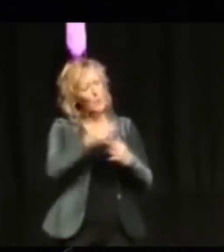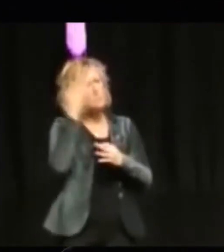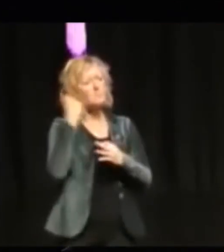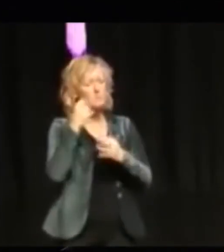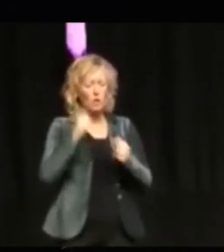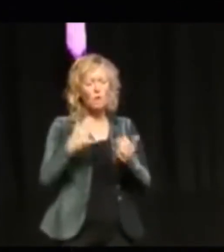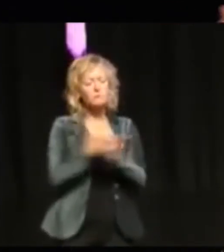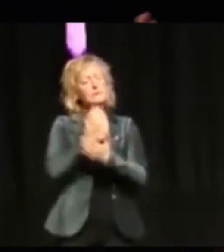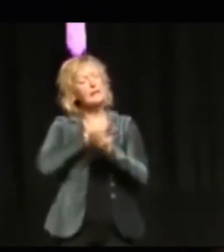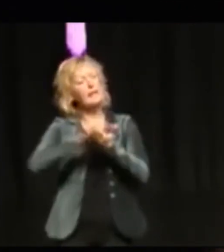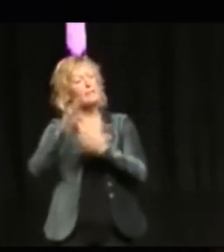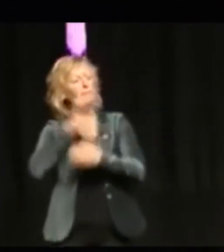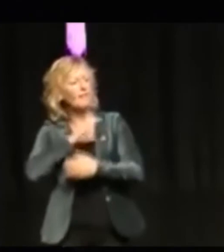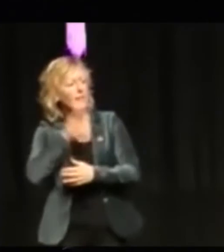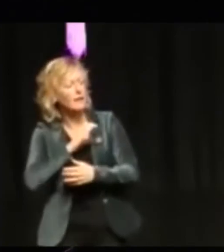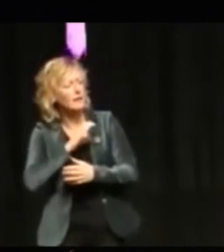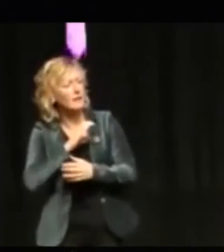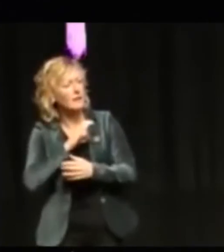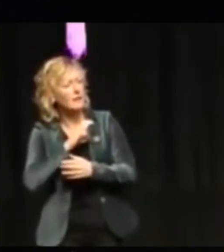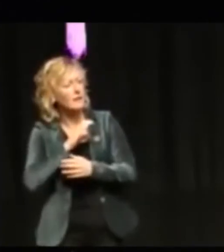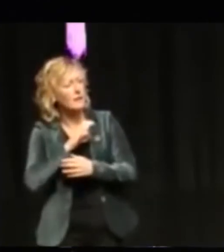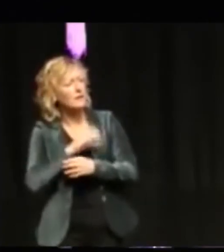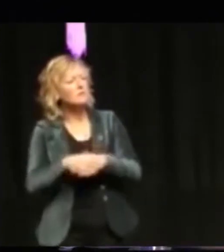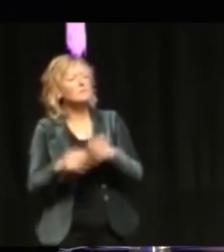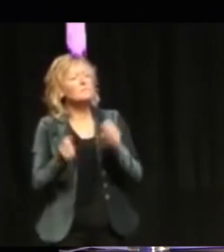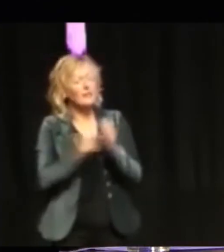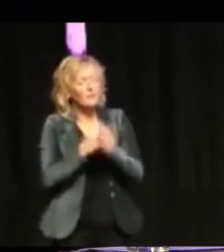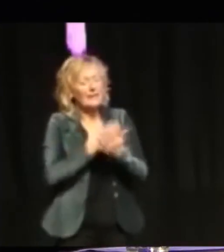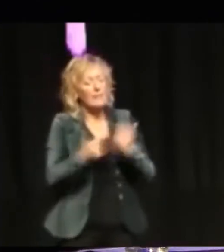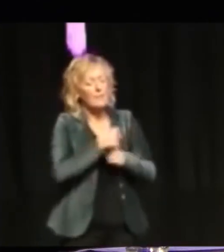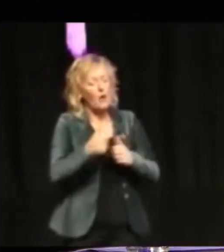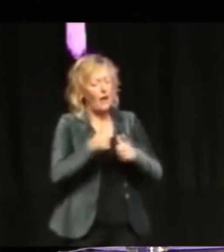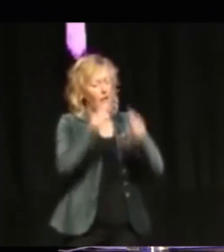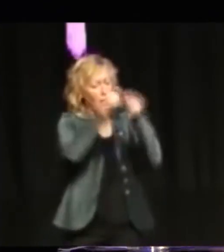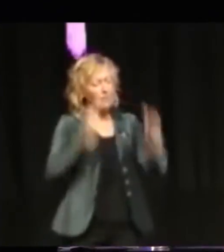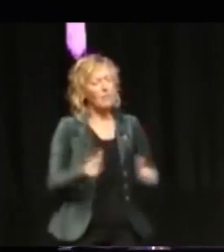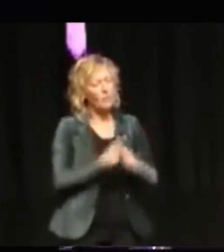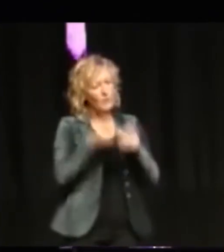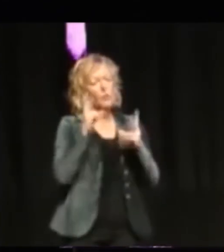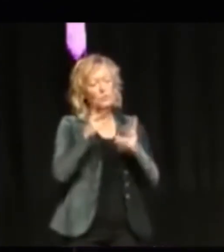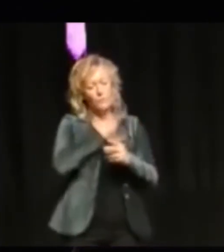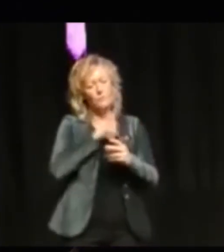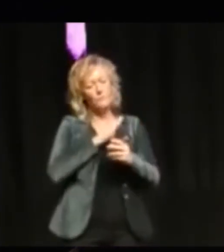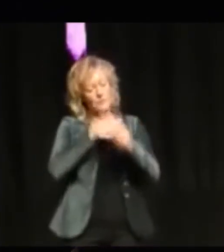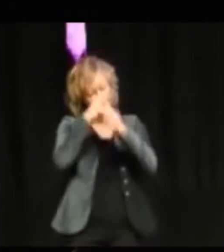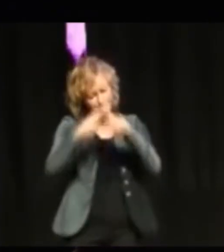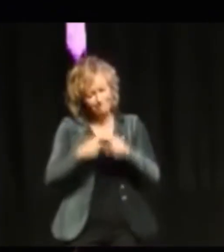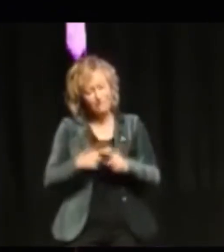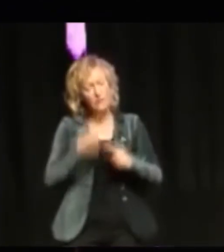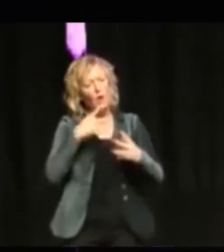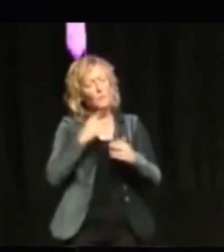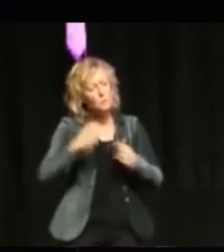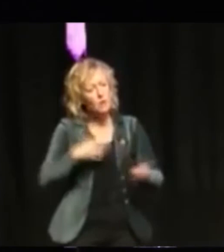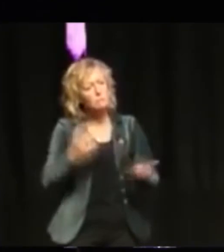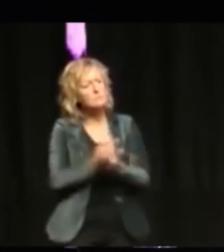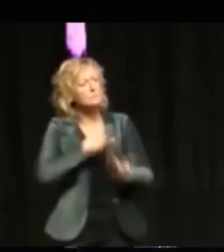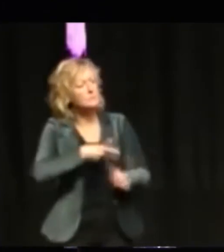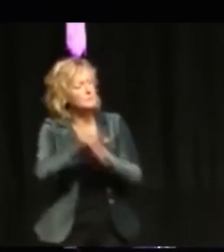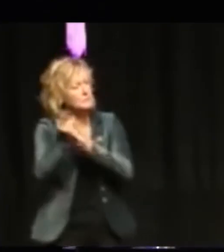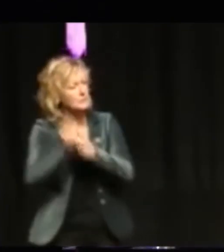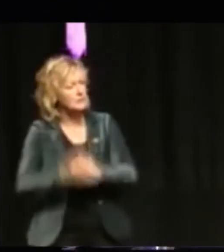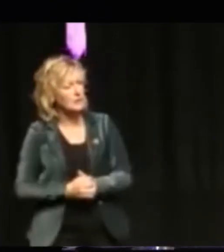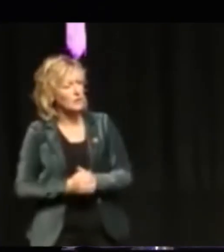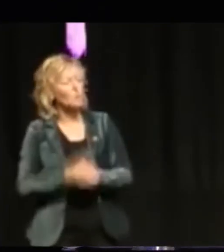there's internationalization, access to these fora, but really universality. If I can leave mine with this word of every